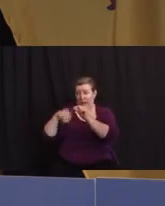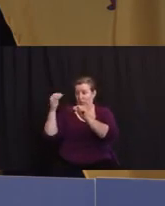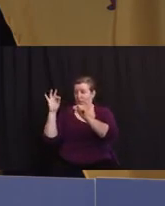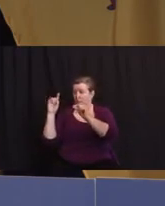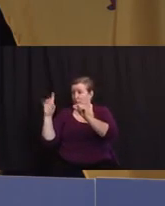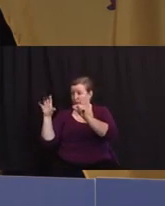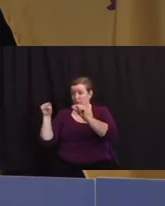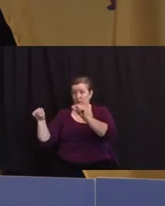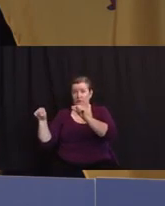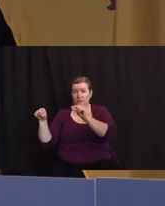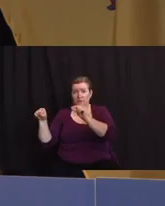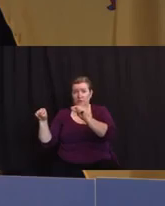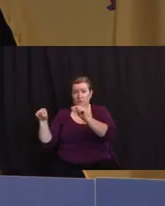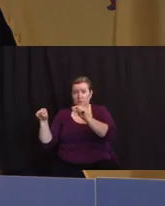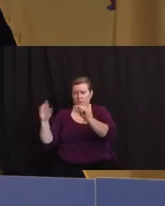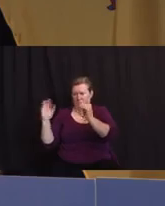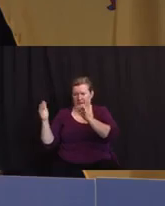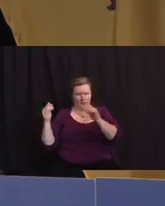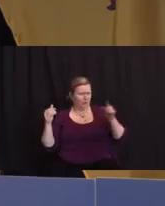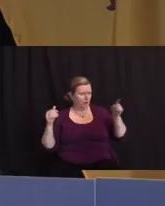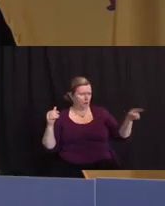done.